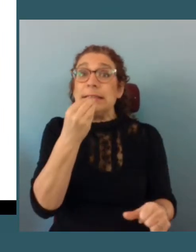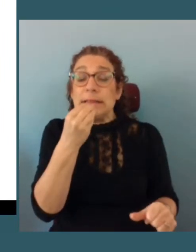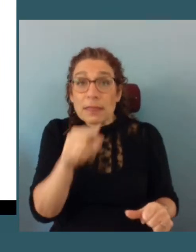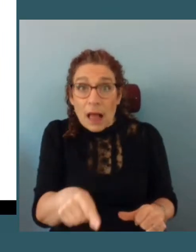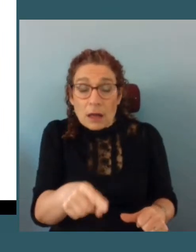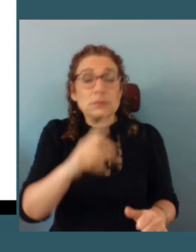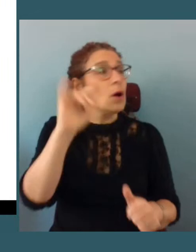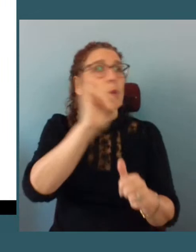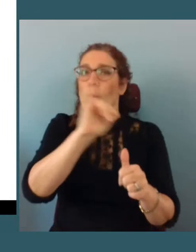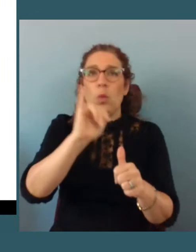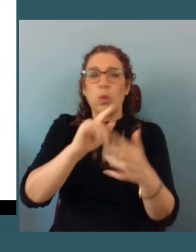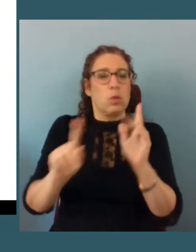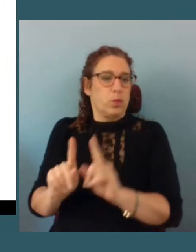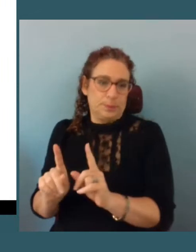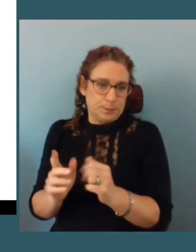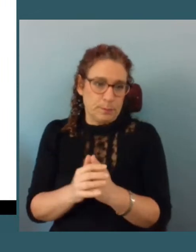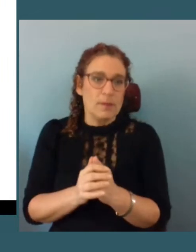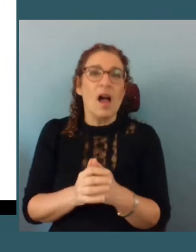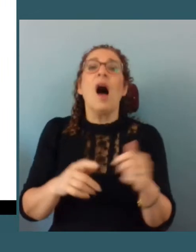typical symptoms?